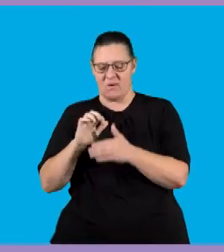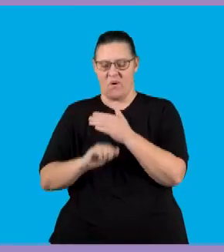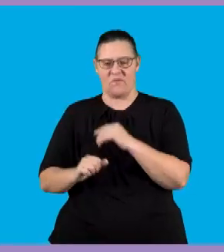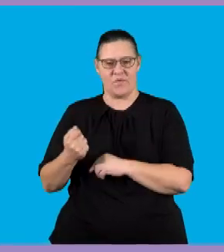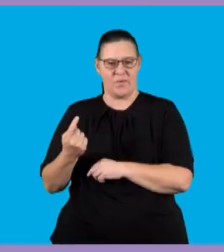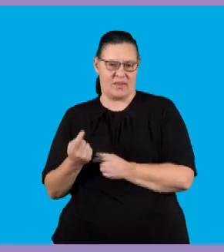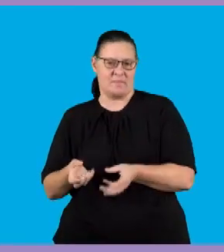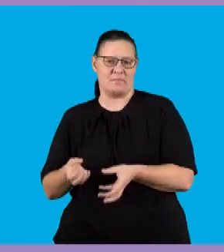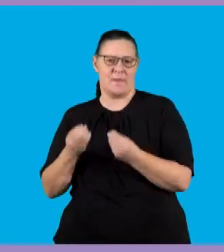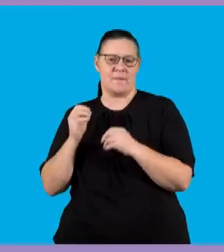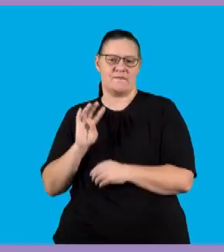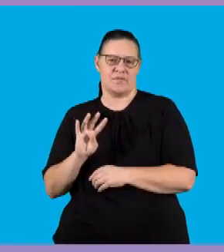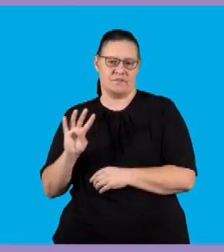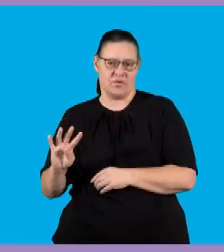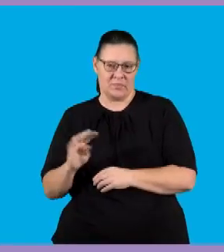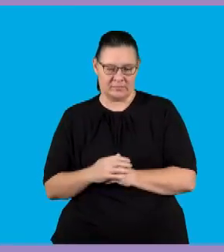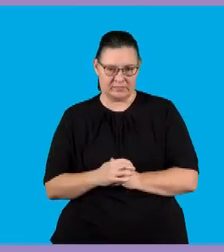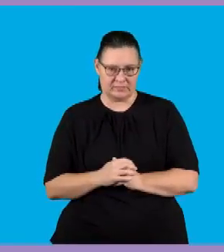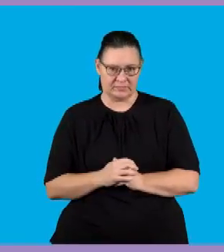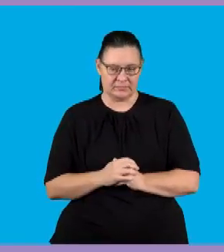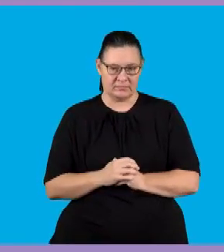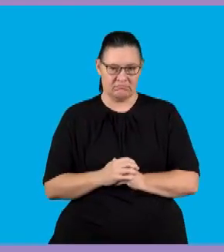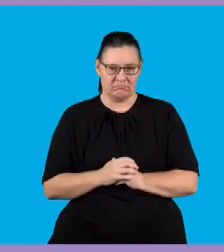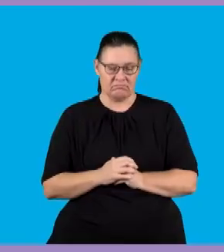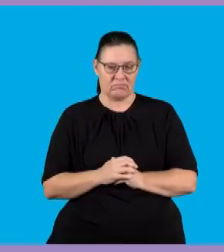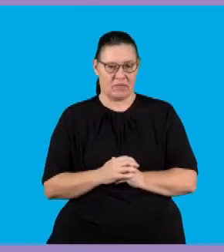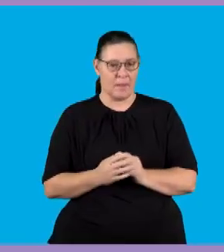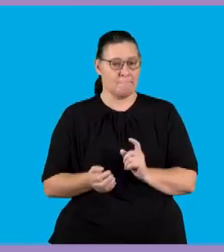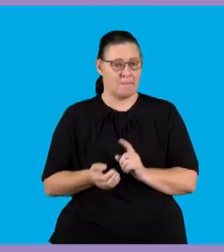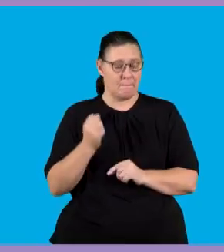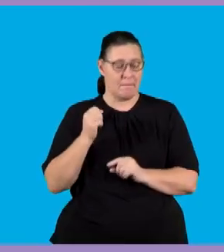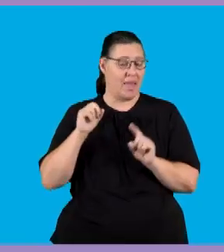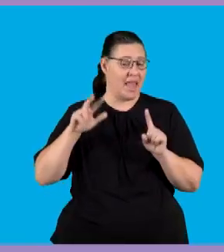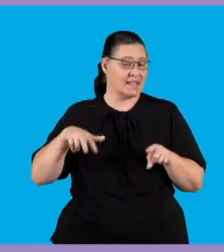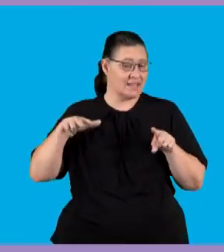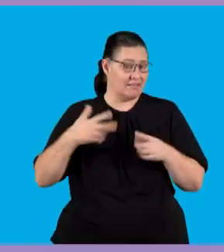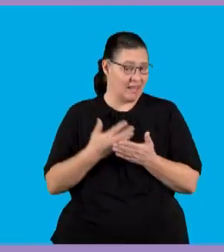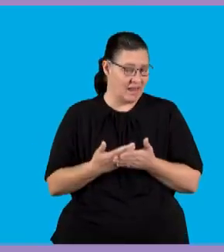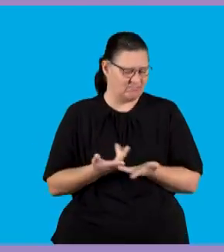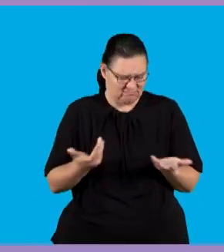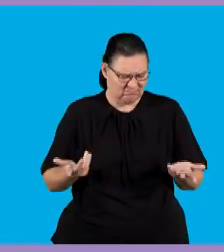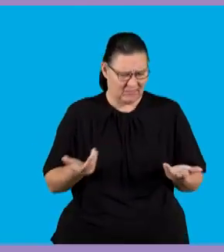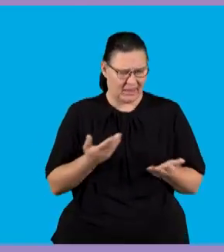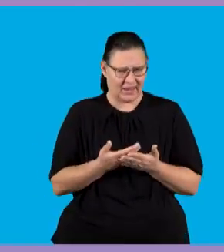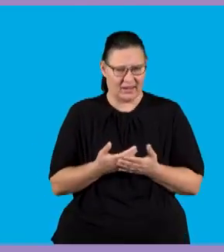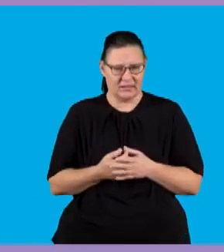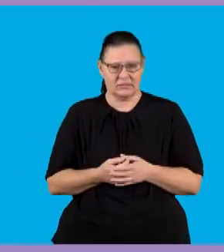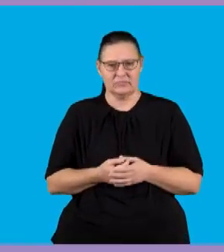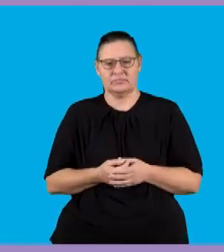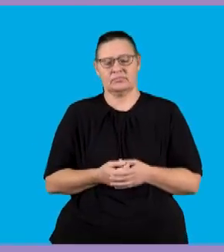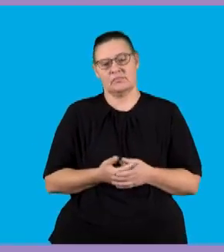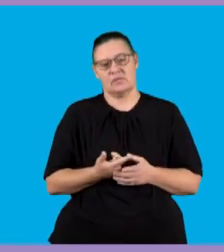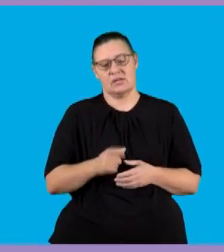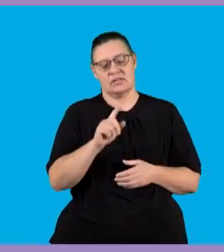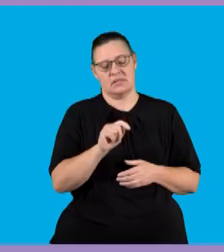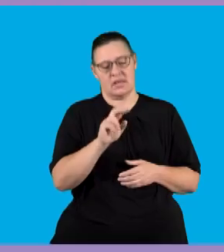is 45. When we subtract 1, that's going to give us 44. Do you think you can find it for the 80th term? Of course you